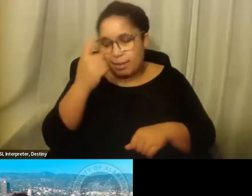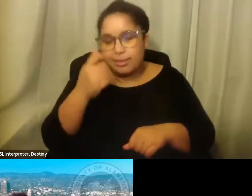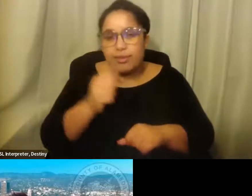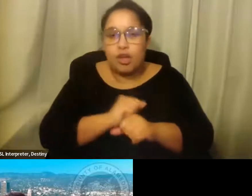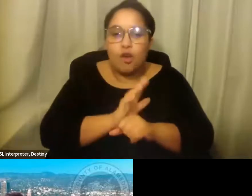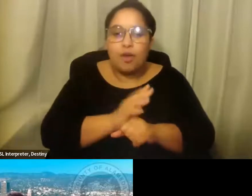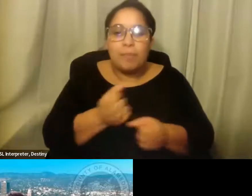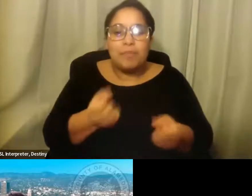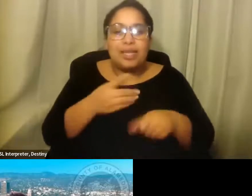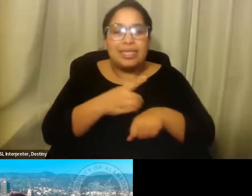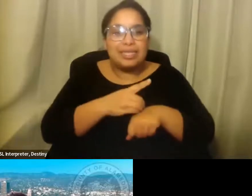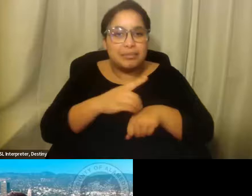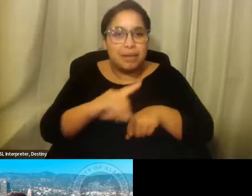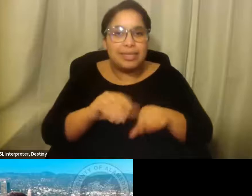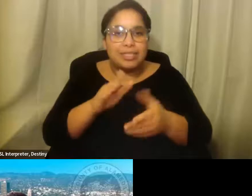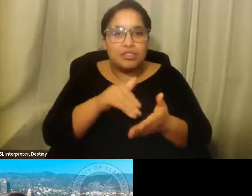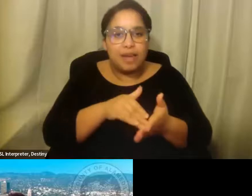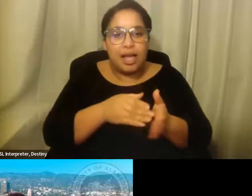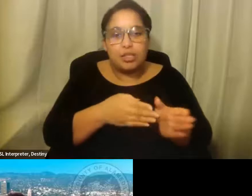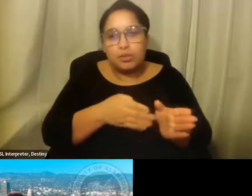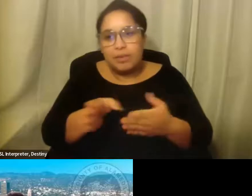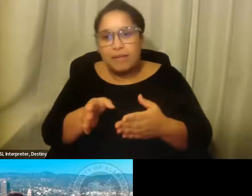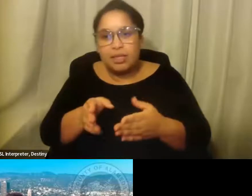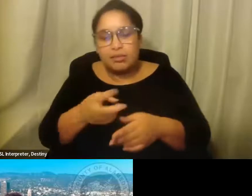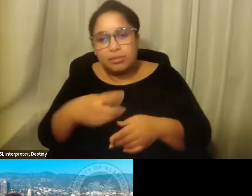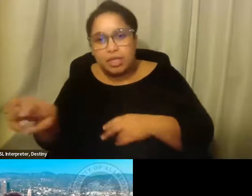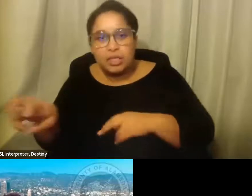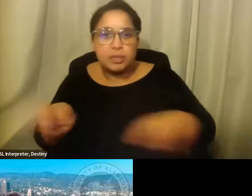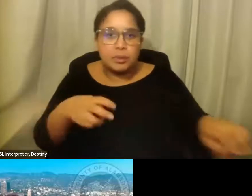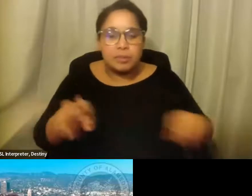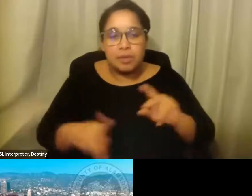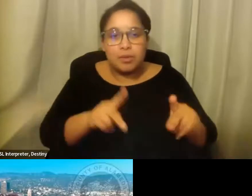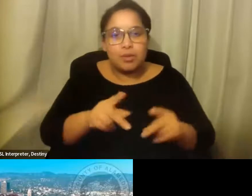pivot many, many times to keep people safe. And